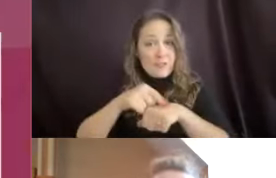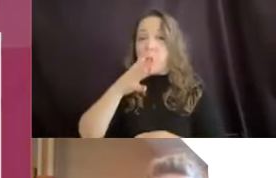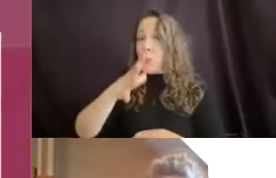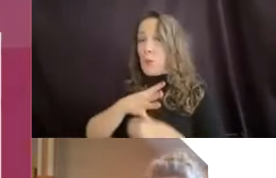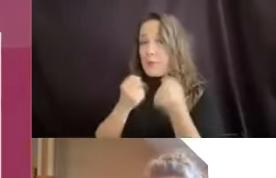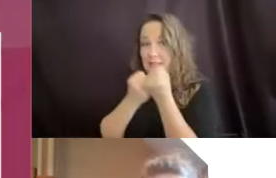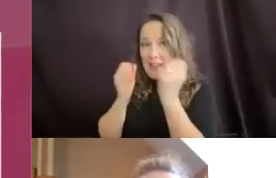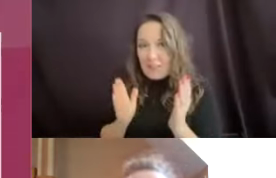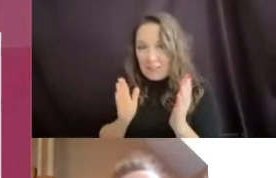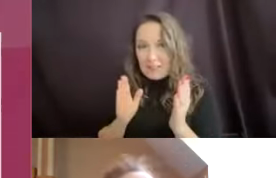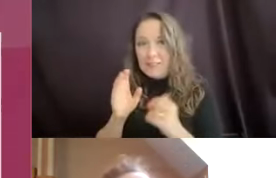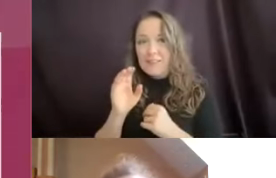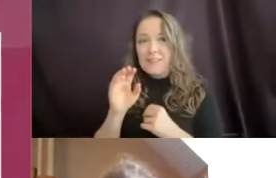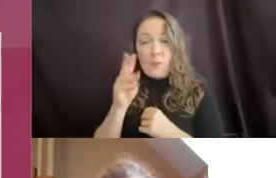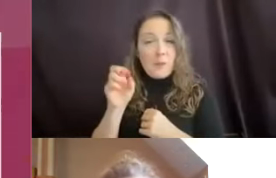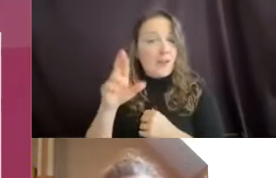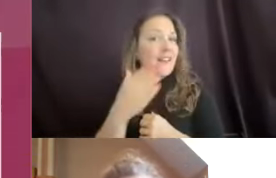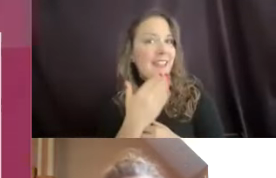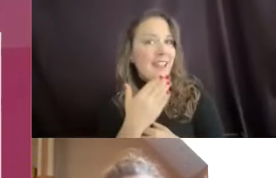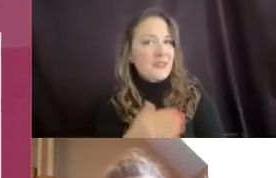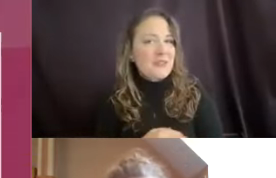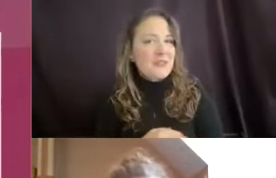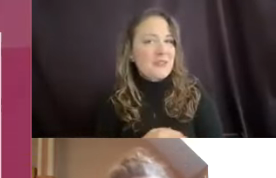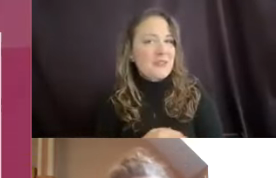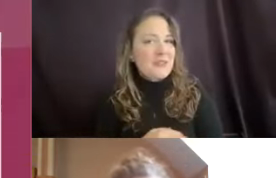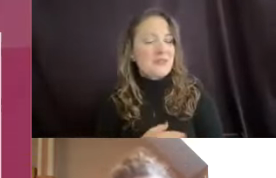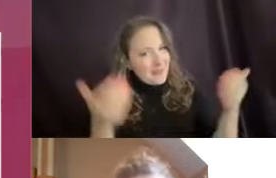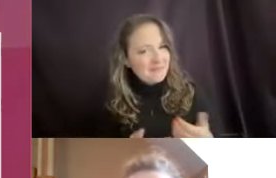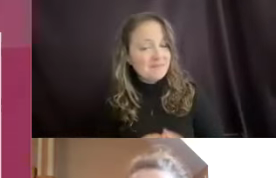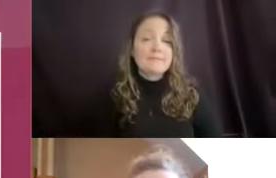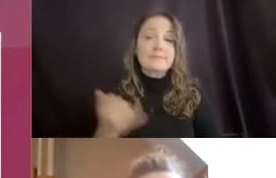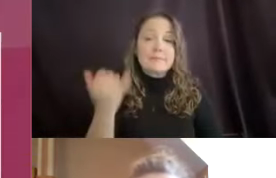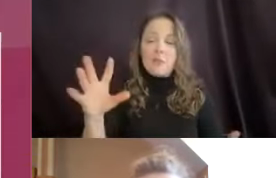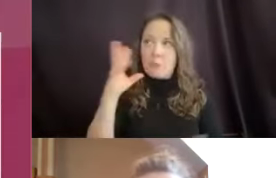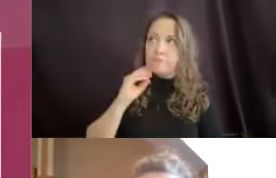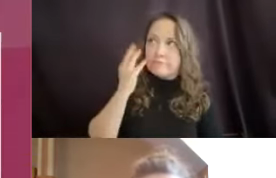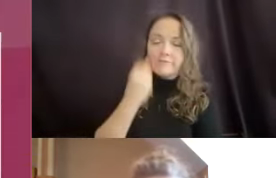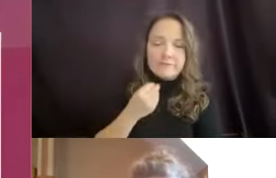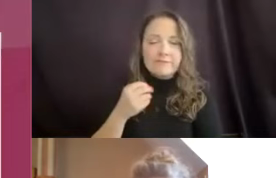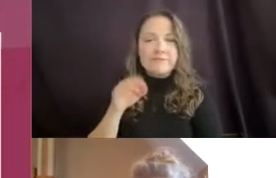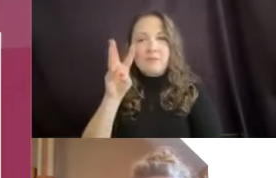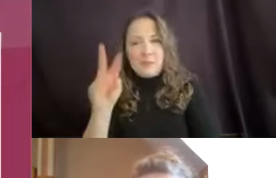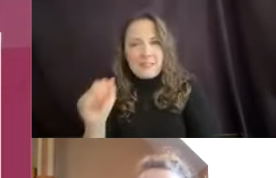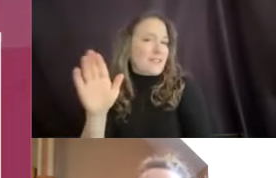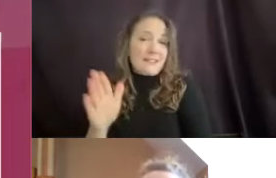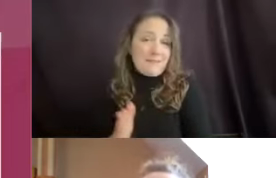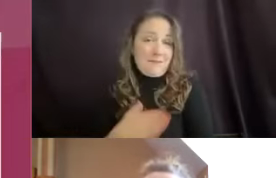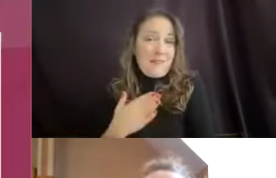welcome. We're happy to have you. If this is not your first time at a Women's Advocates webinar, welcome. We're happy to have